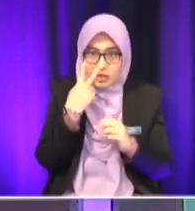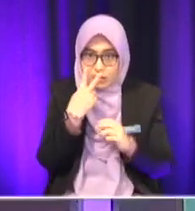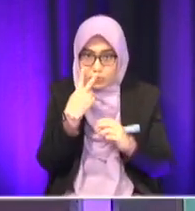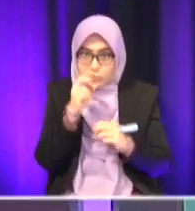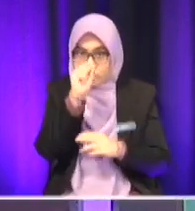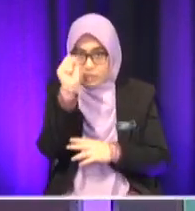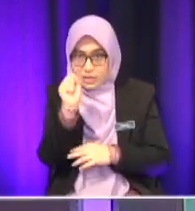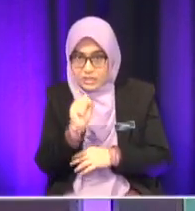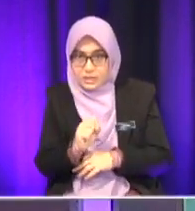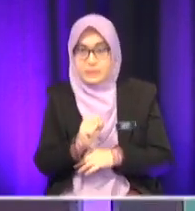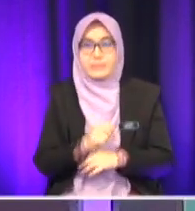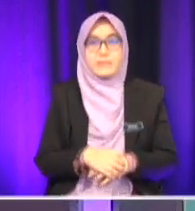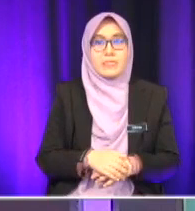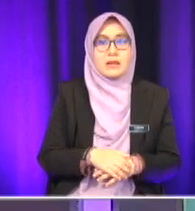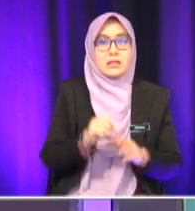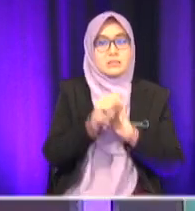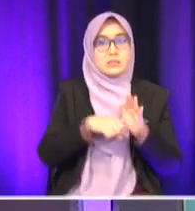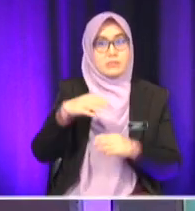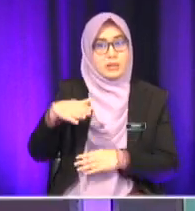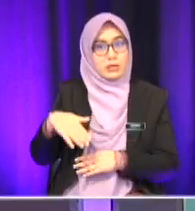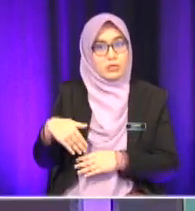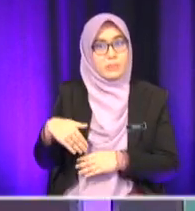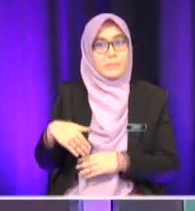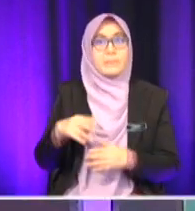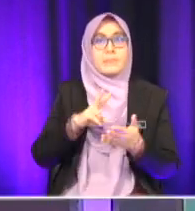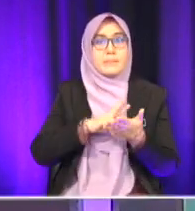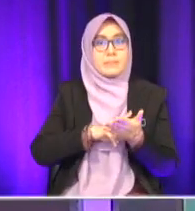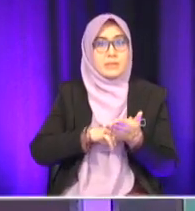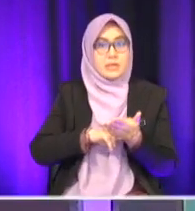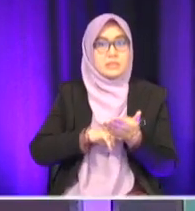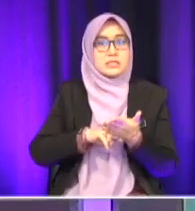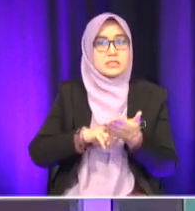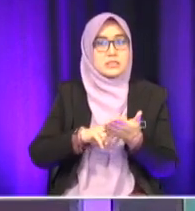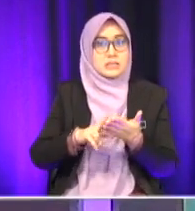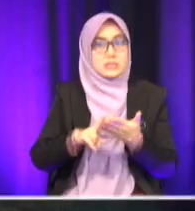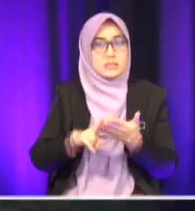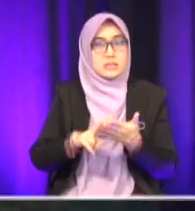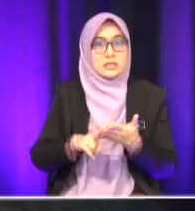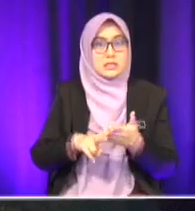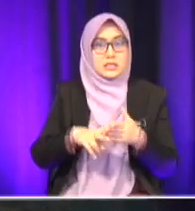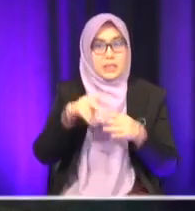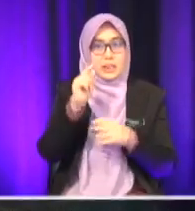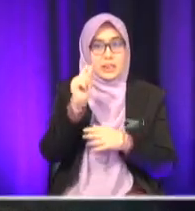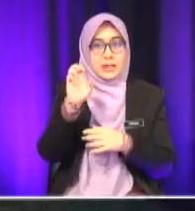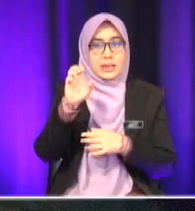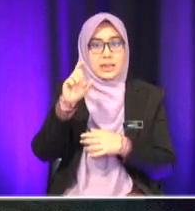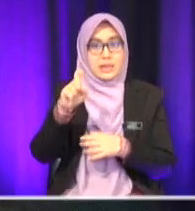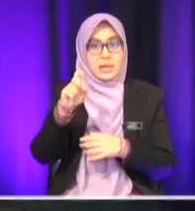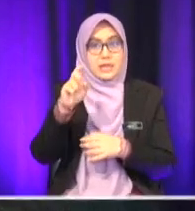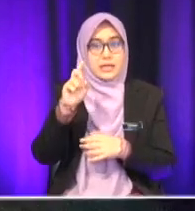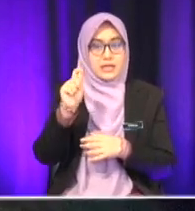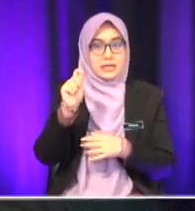you go and read the text. Okay, why we have to read? To give you an idea of